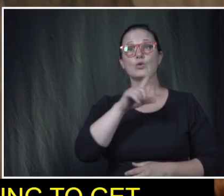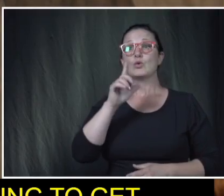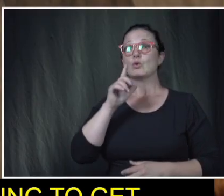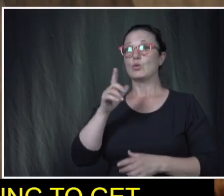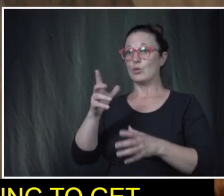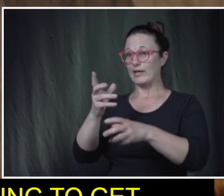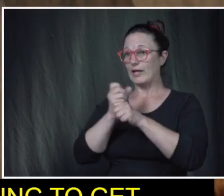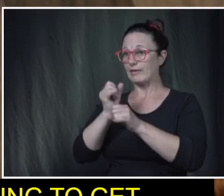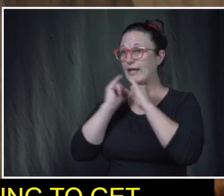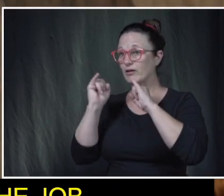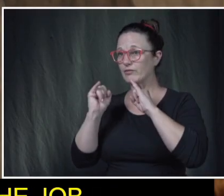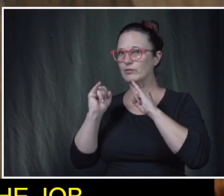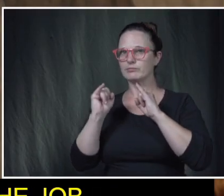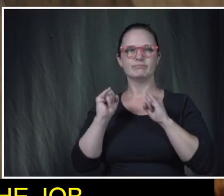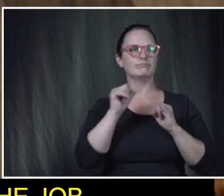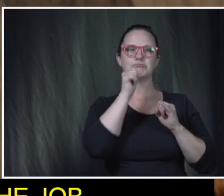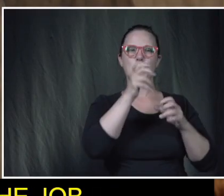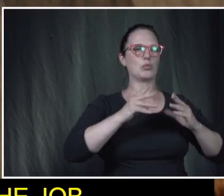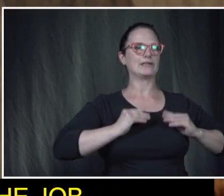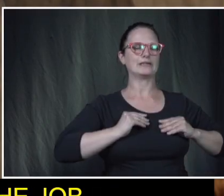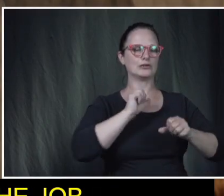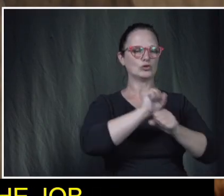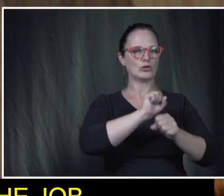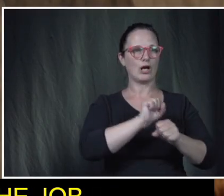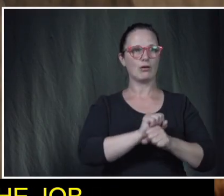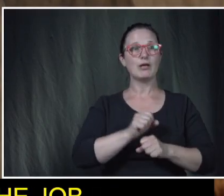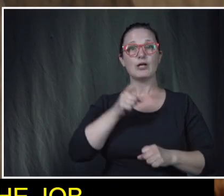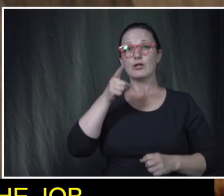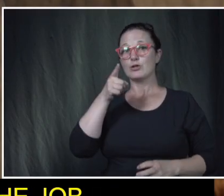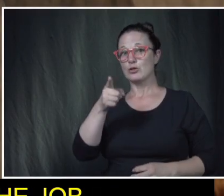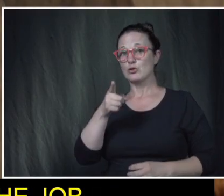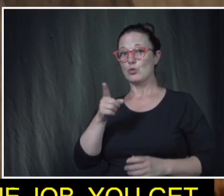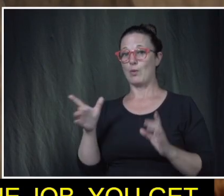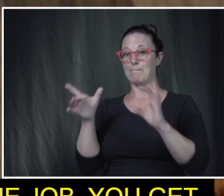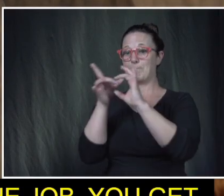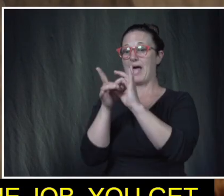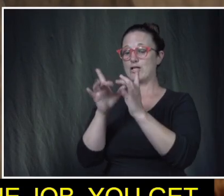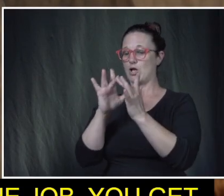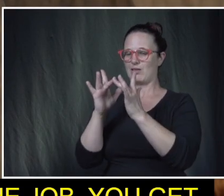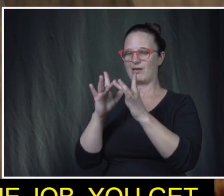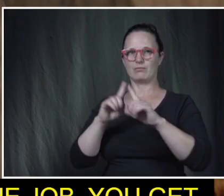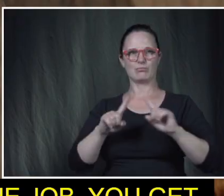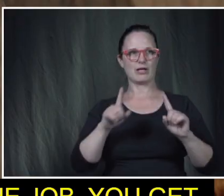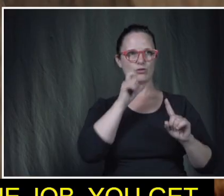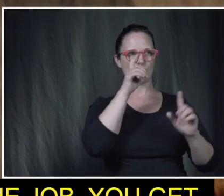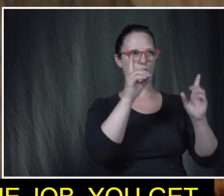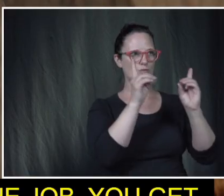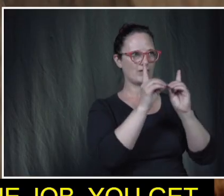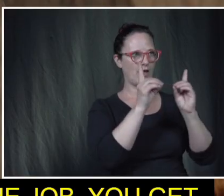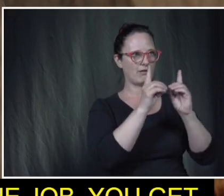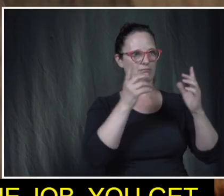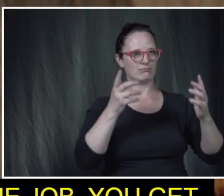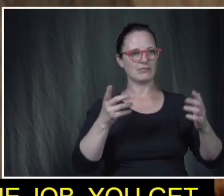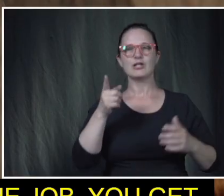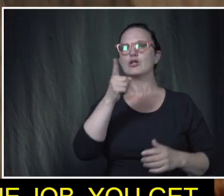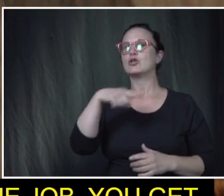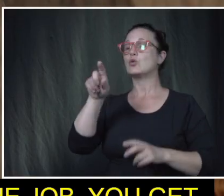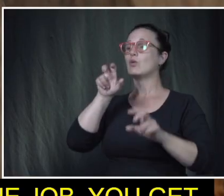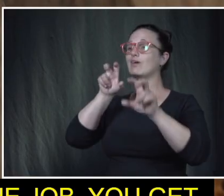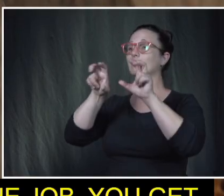but you don't get the job. You get the match online, but you don't get the date. You make an